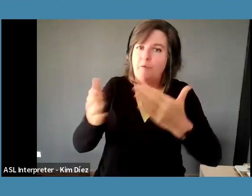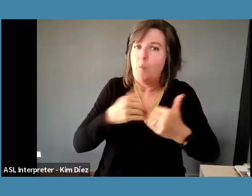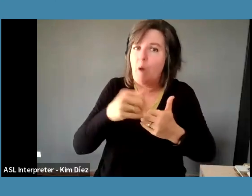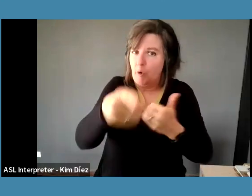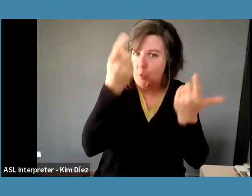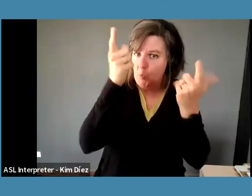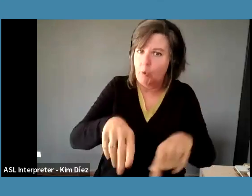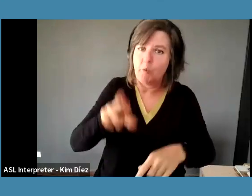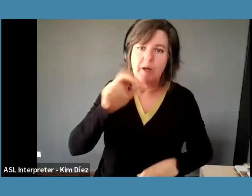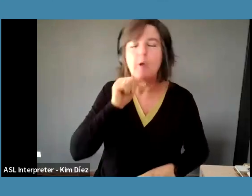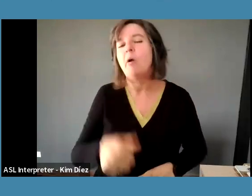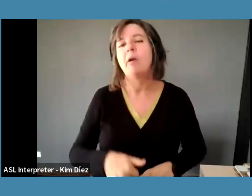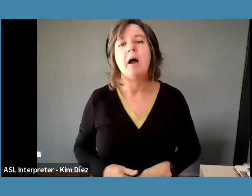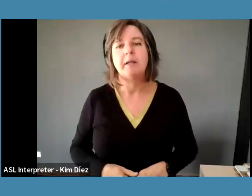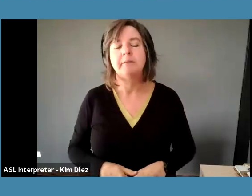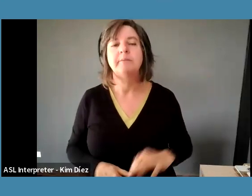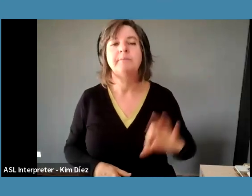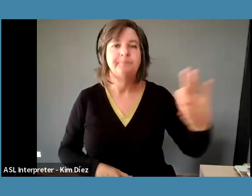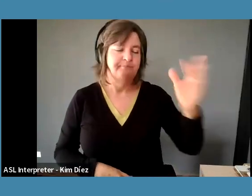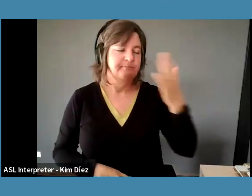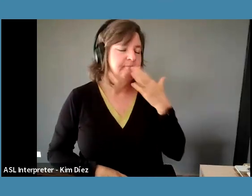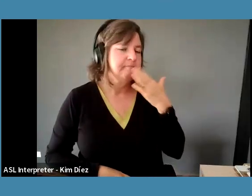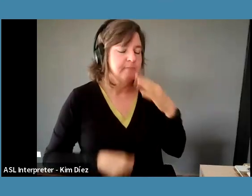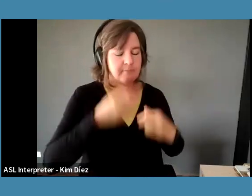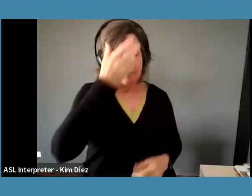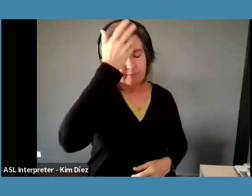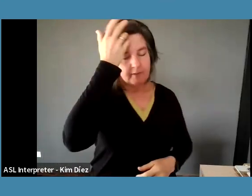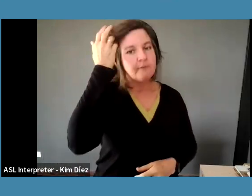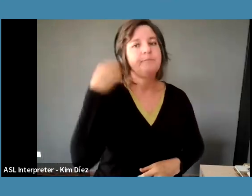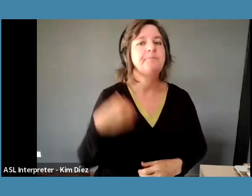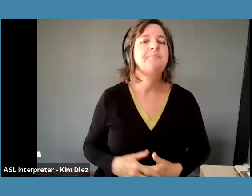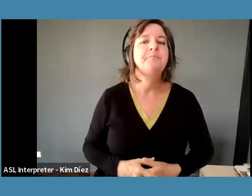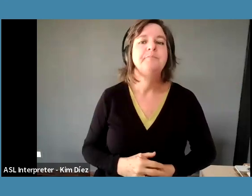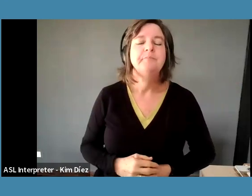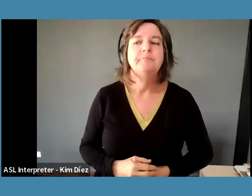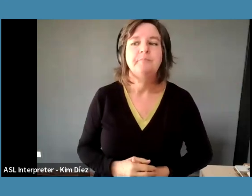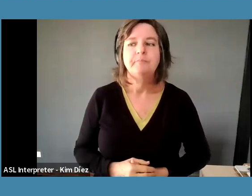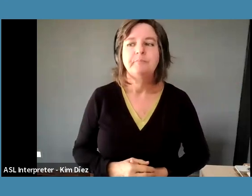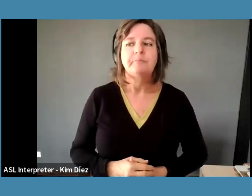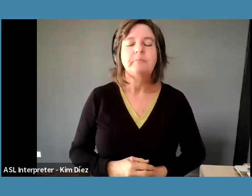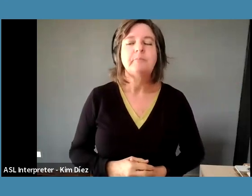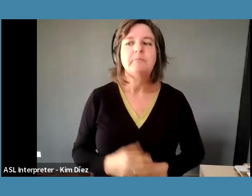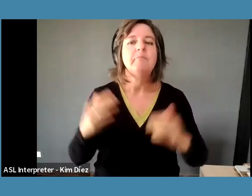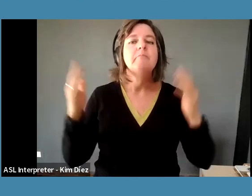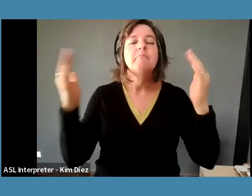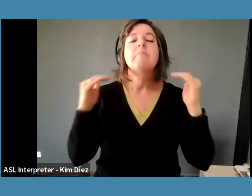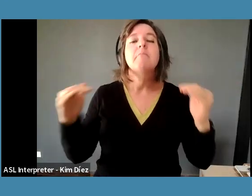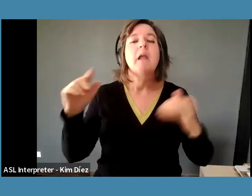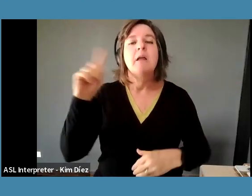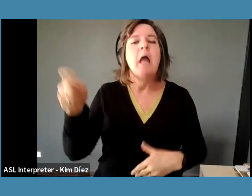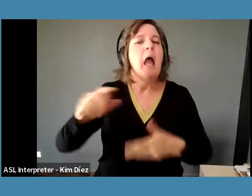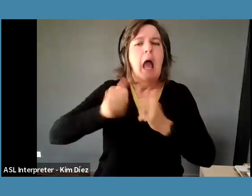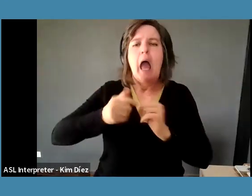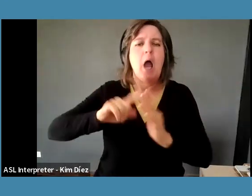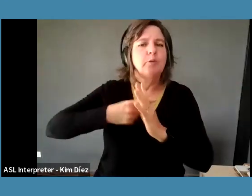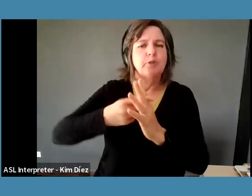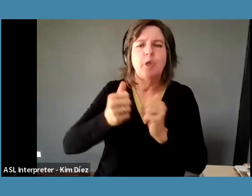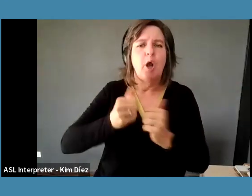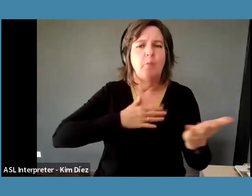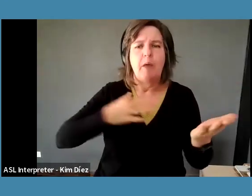All right, thank you. The next question is, how do I get started with my